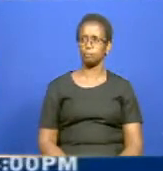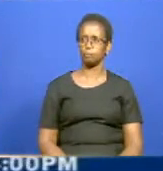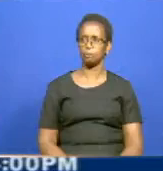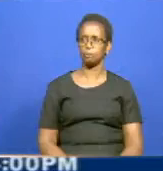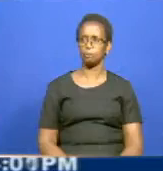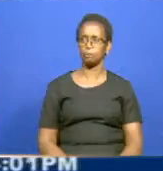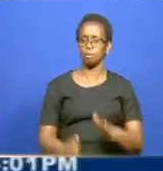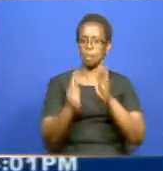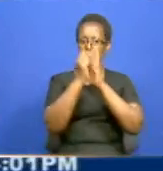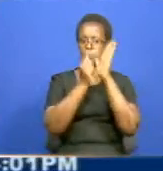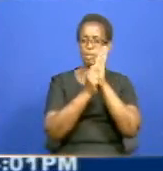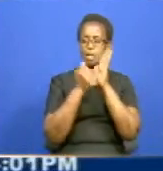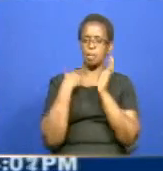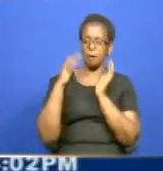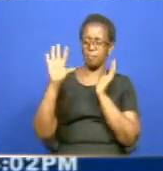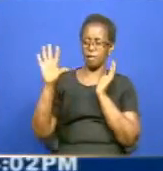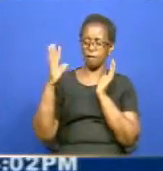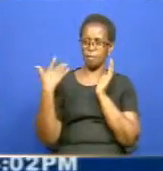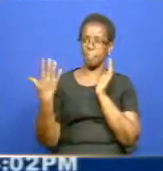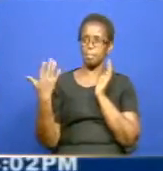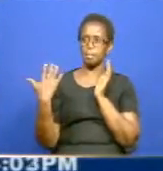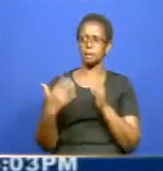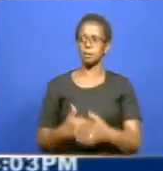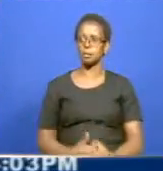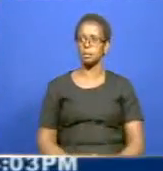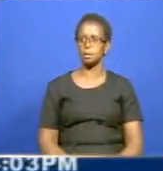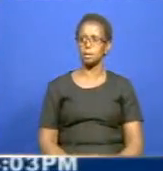Order number 5, papers.